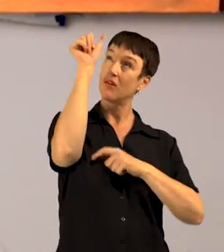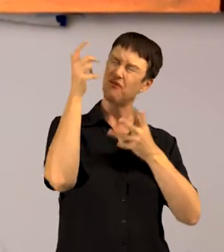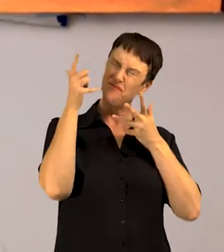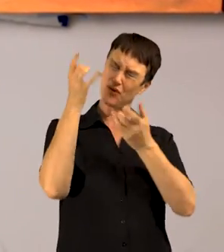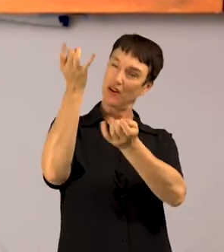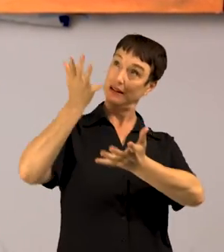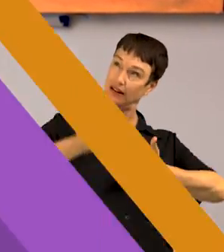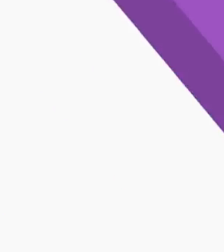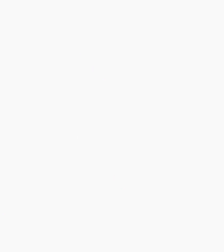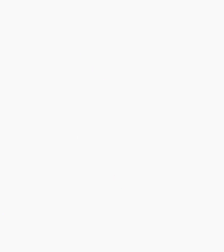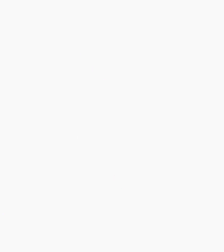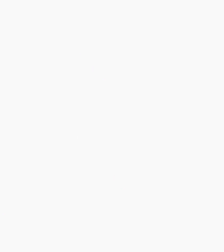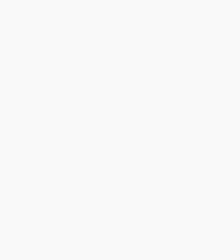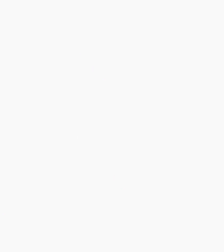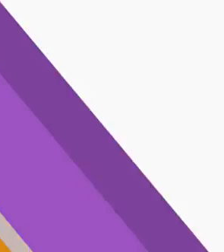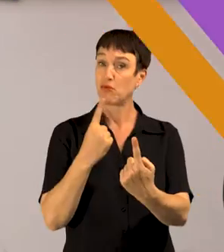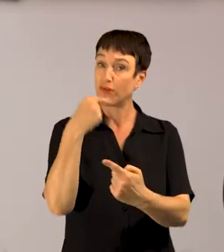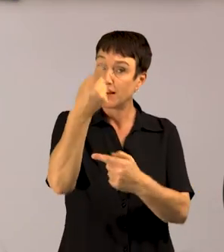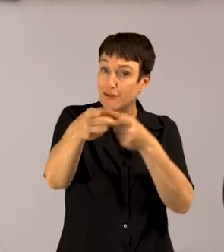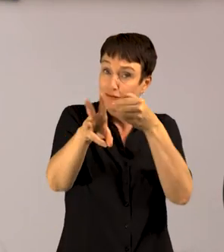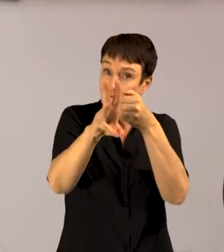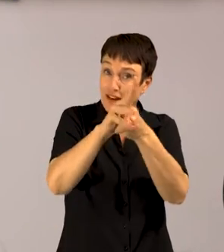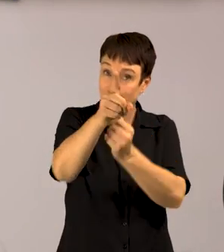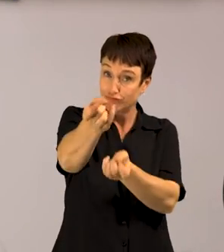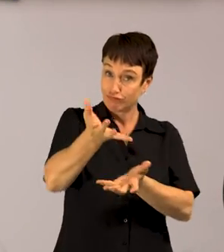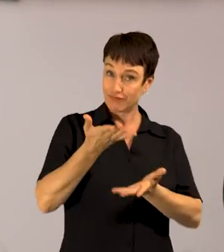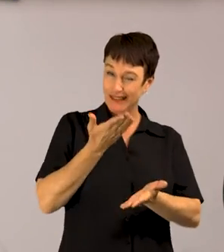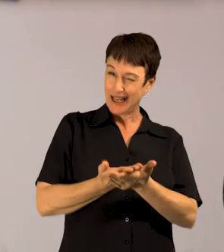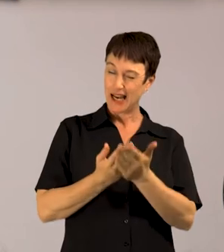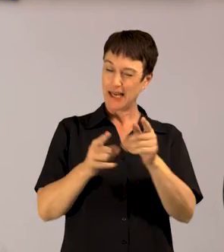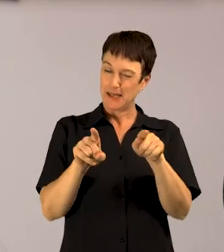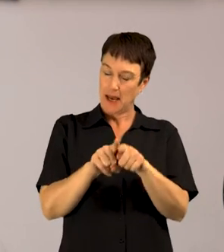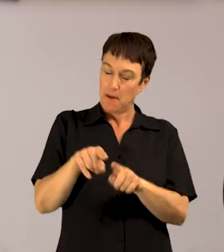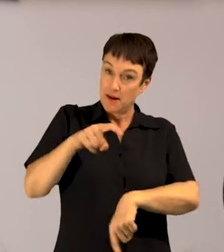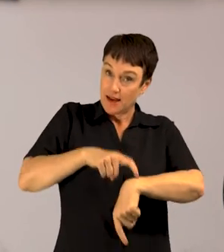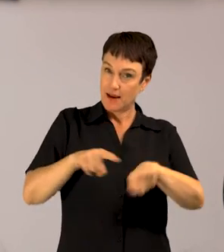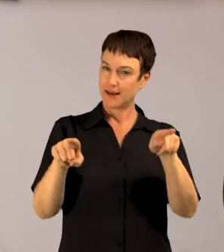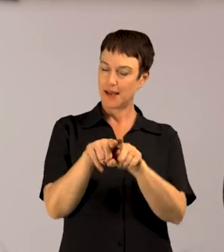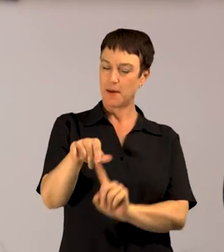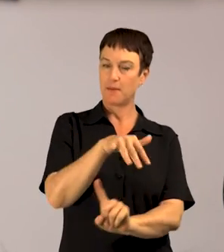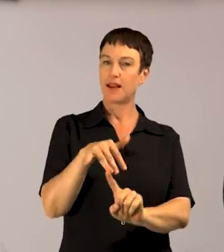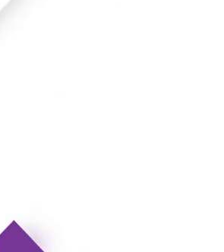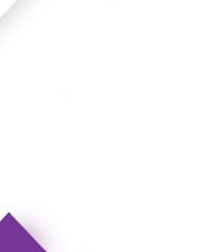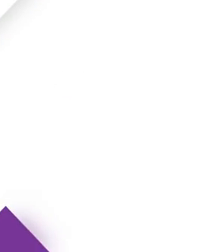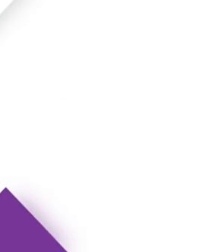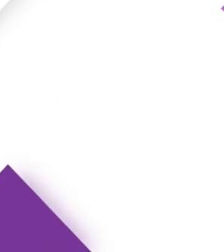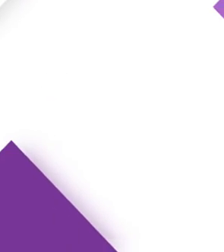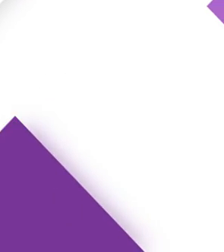ordained us for success. See you next week, same time, same place. It's been Success Talk with CMAA.